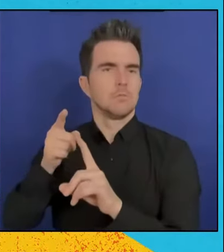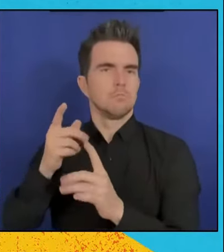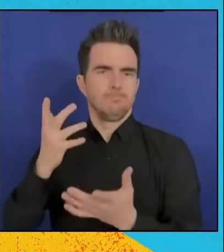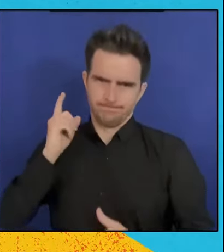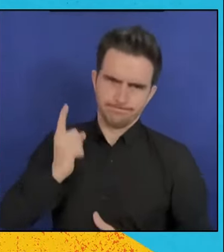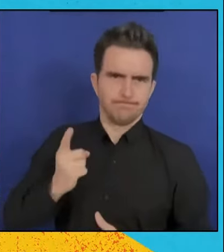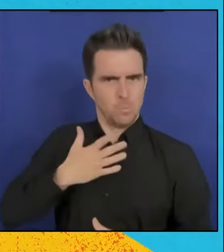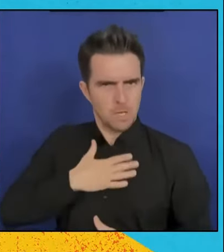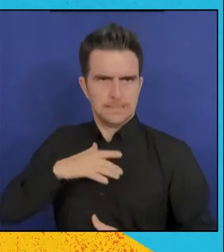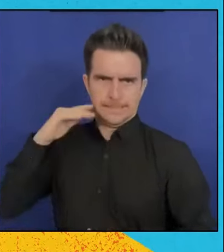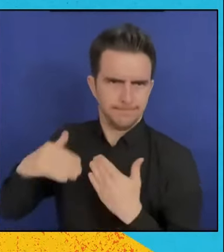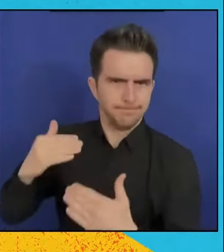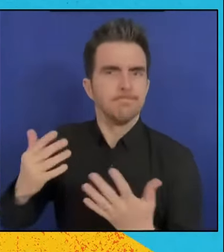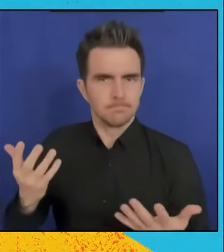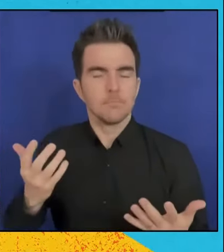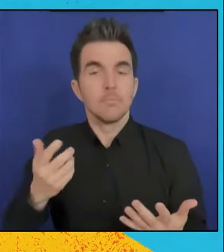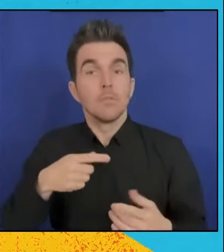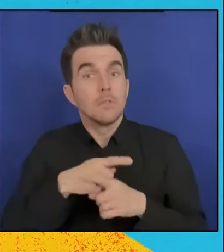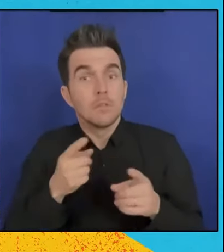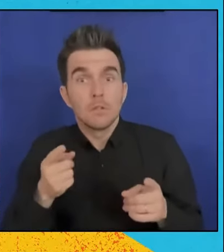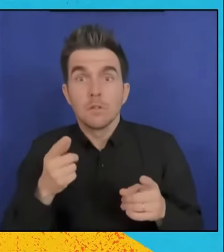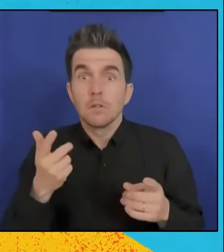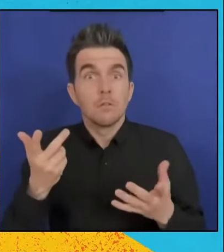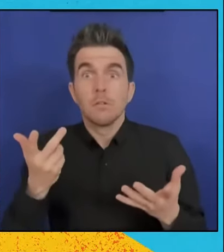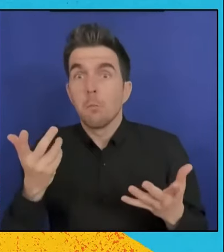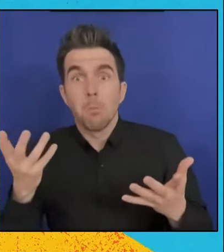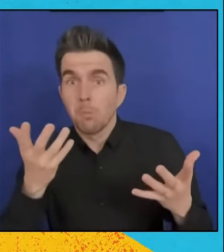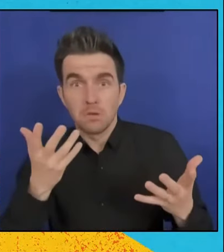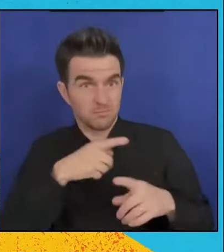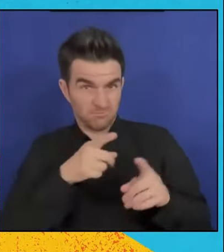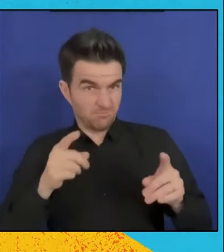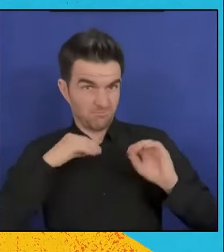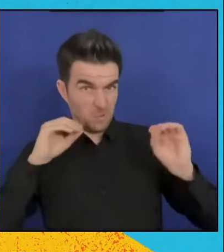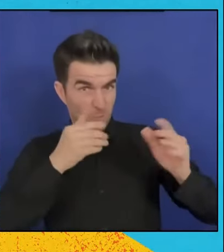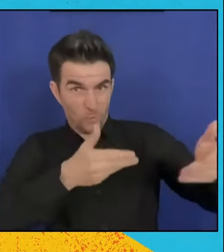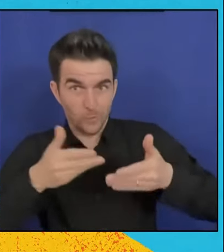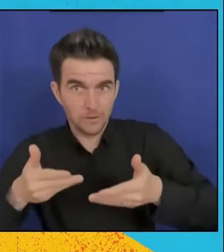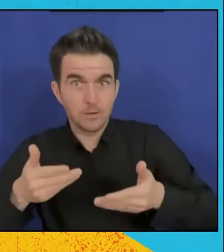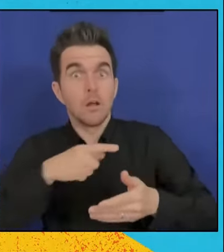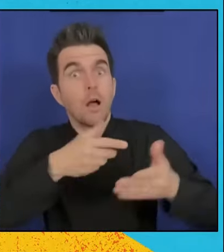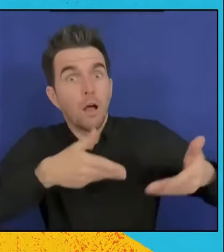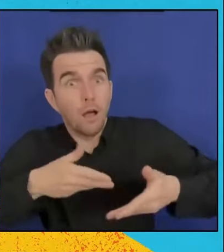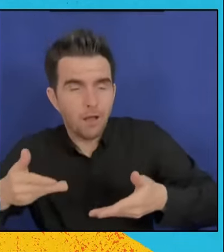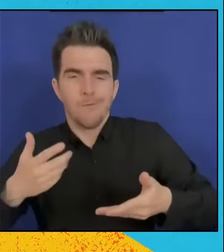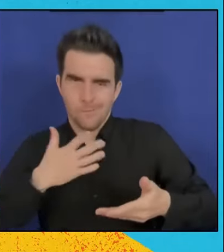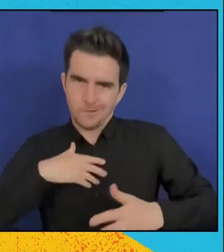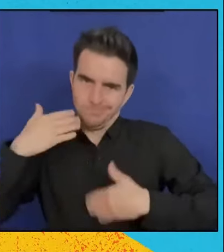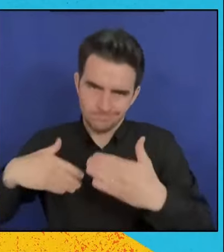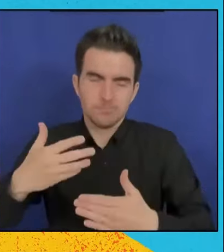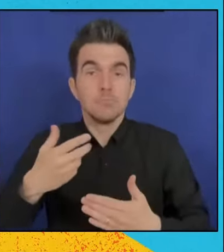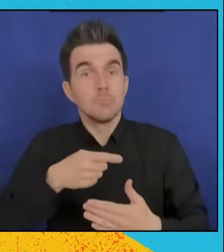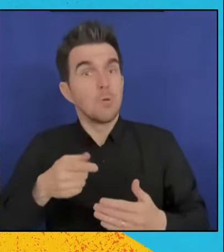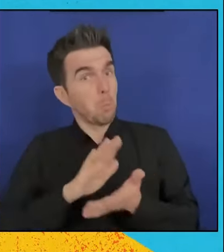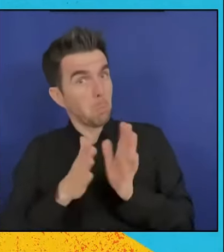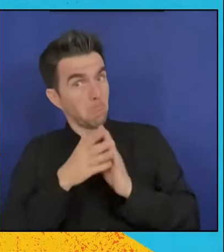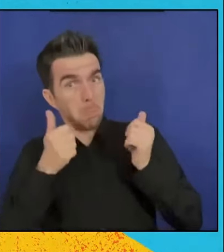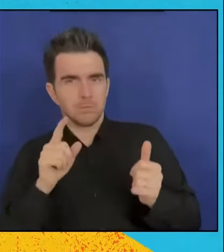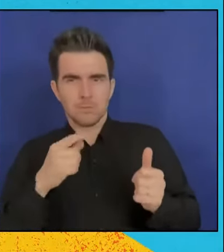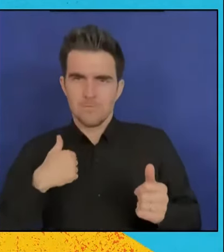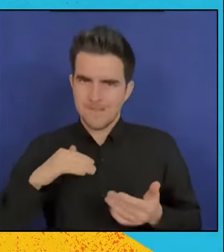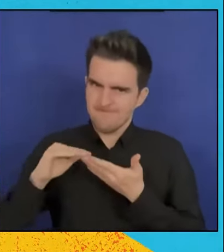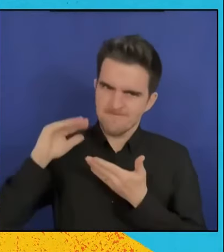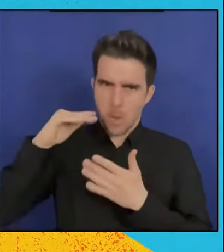Development Goals aren't just some aspirational statement. They are perhaps the smartest tool that we have